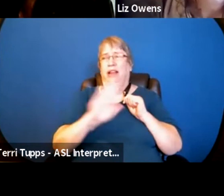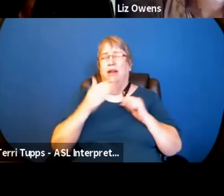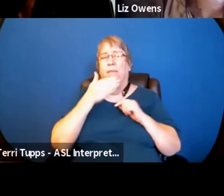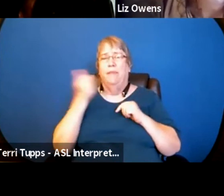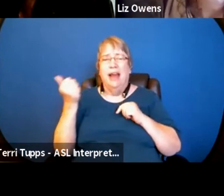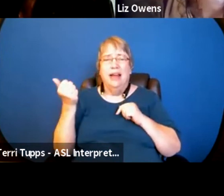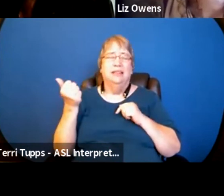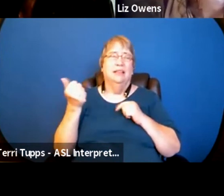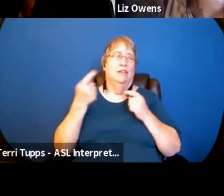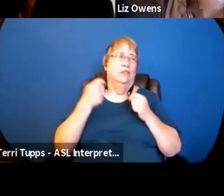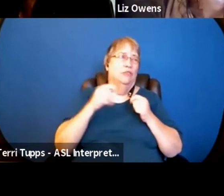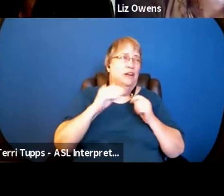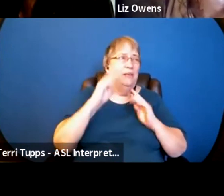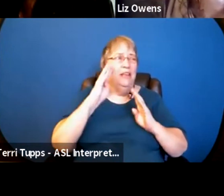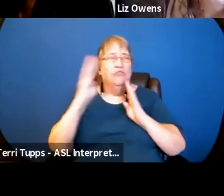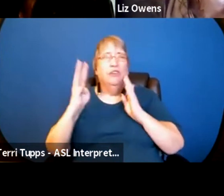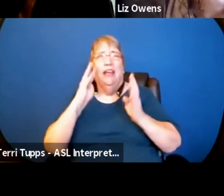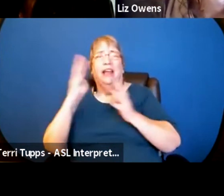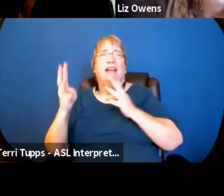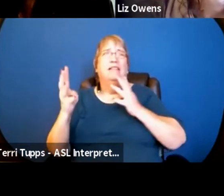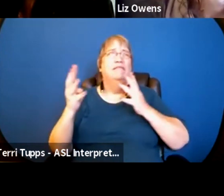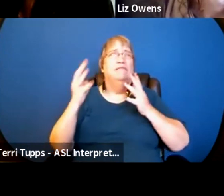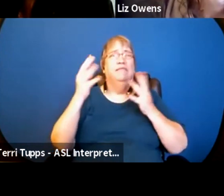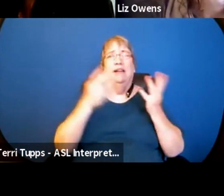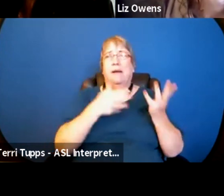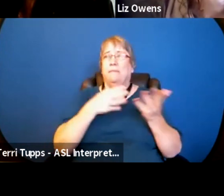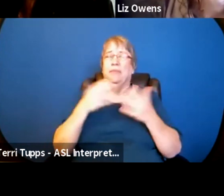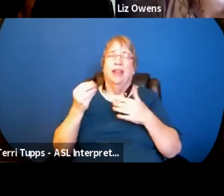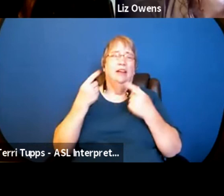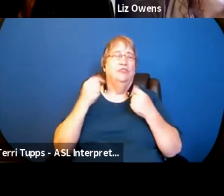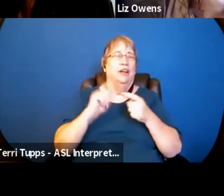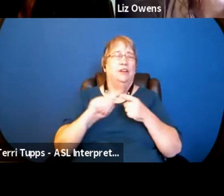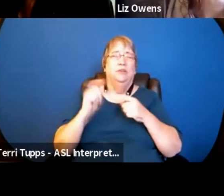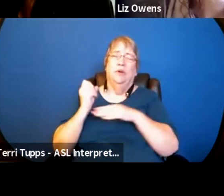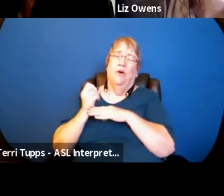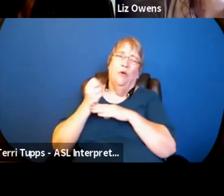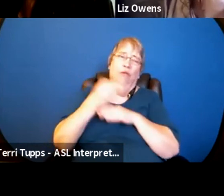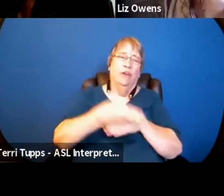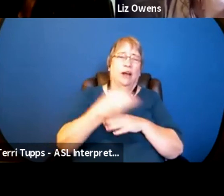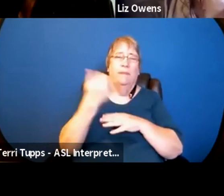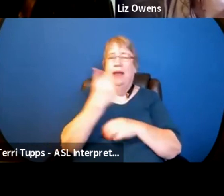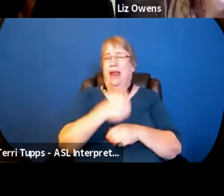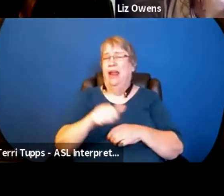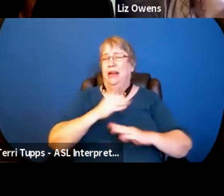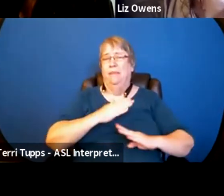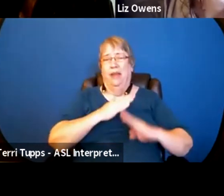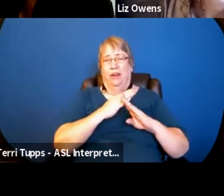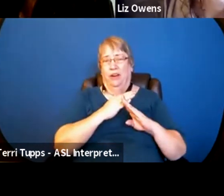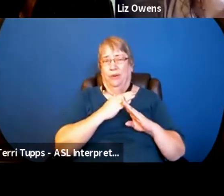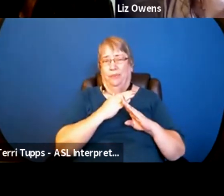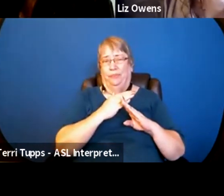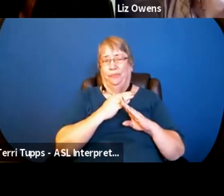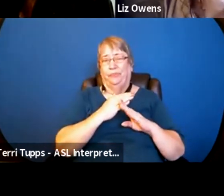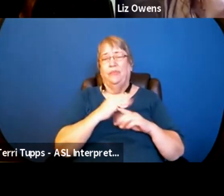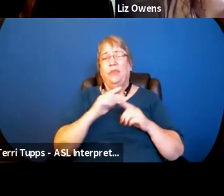be creative and thoughtful and innovative and push past every barrier they can find in making